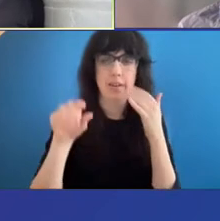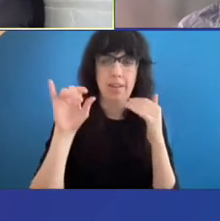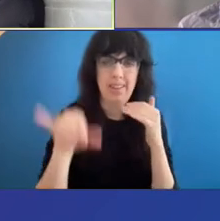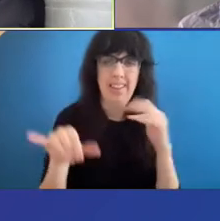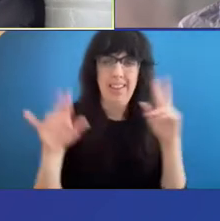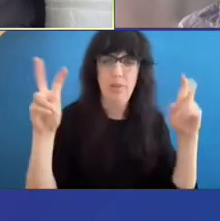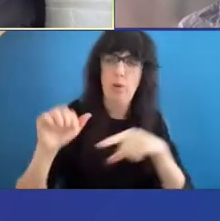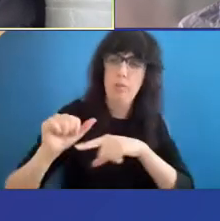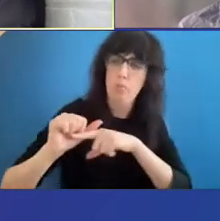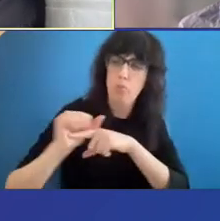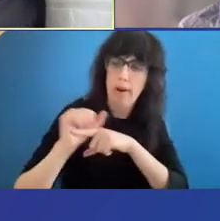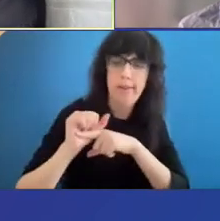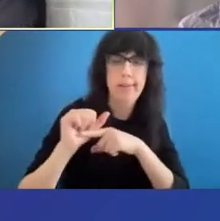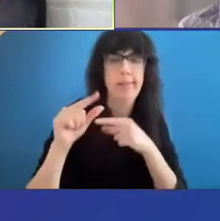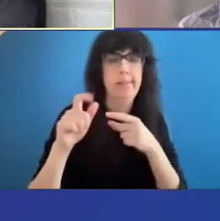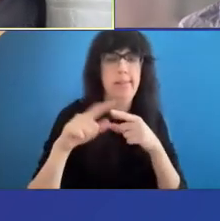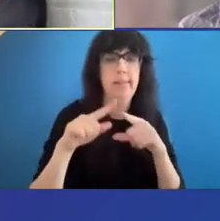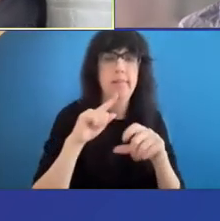diagnosing